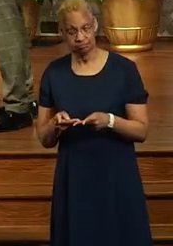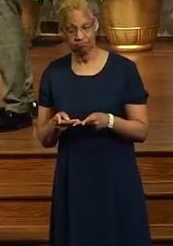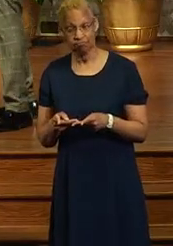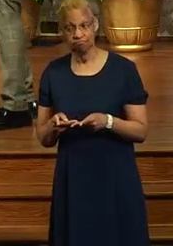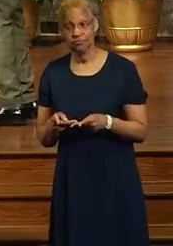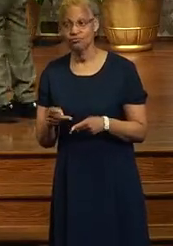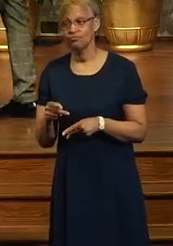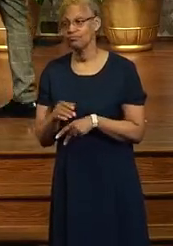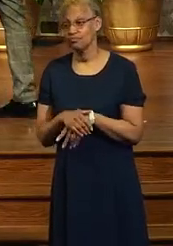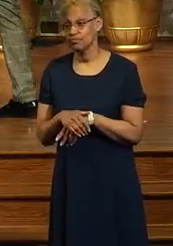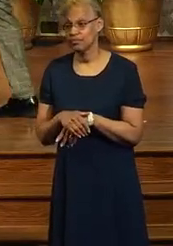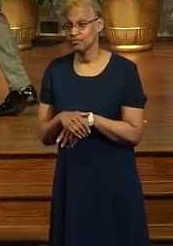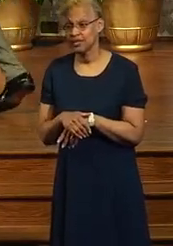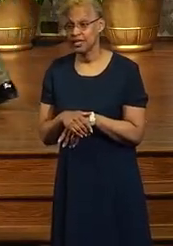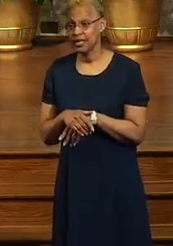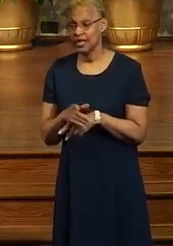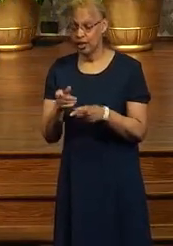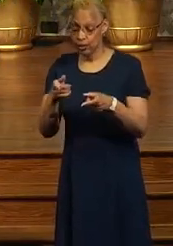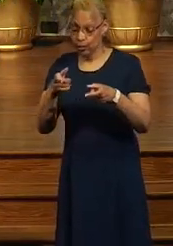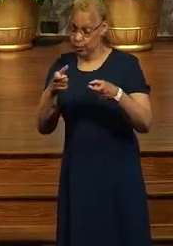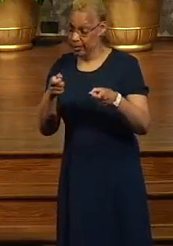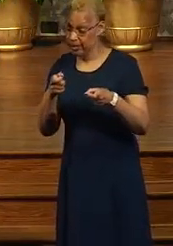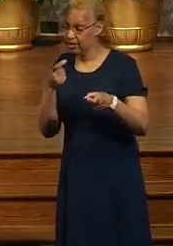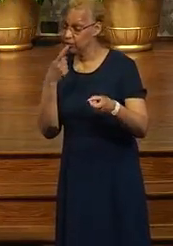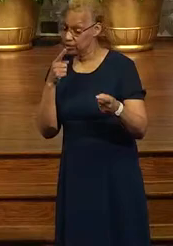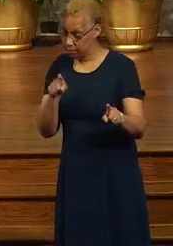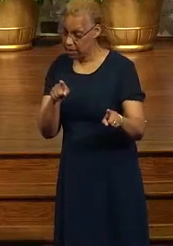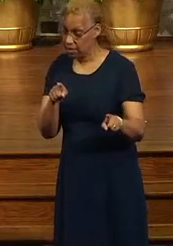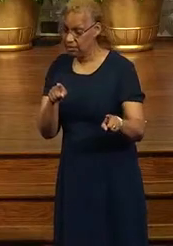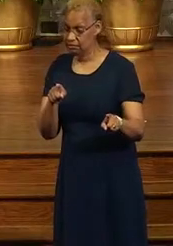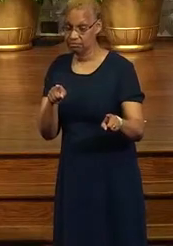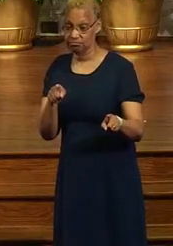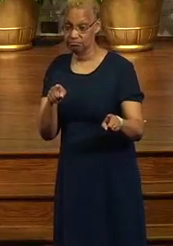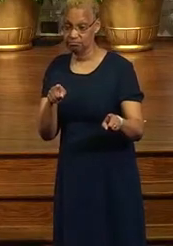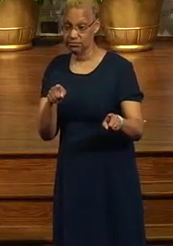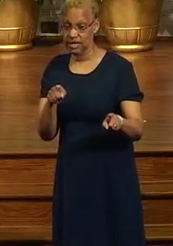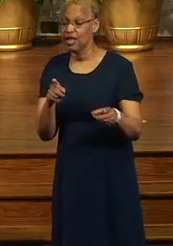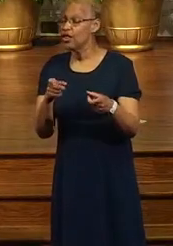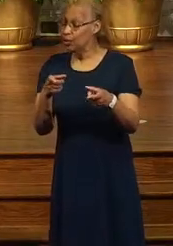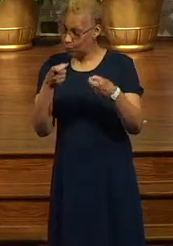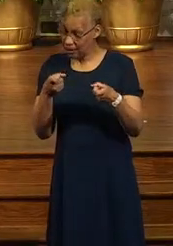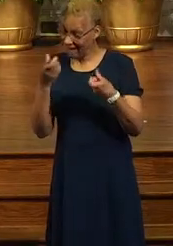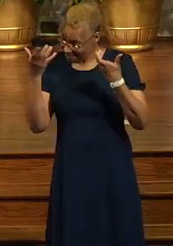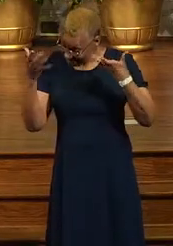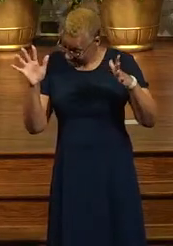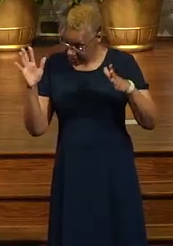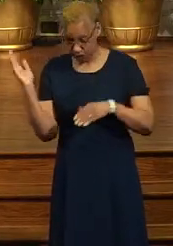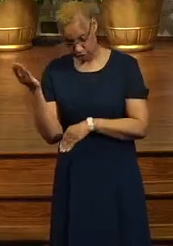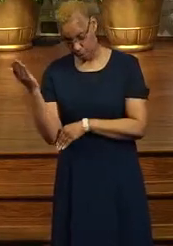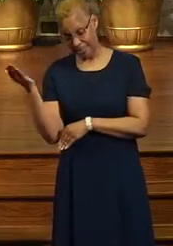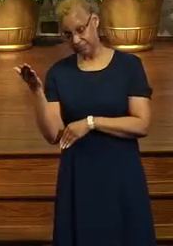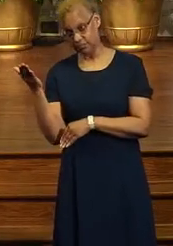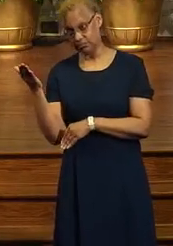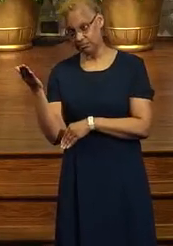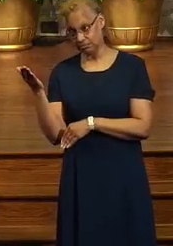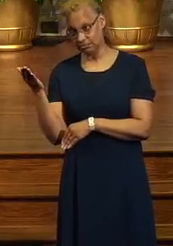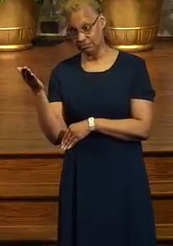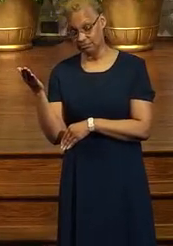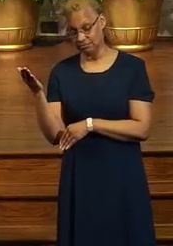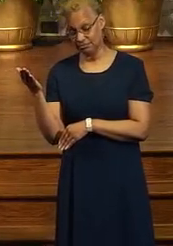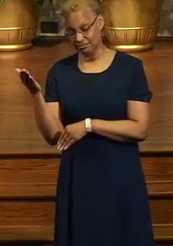So the quicker you say amen, the quicker I finish my sermon.